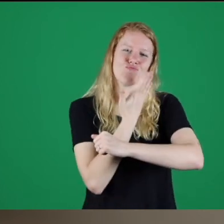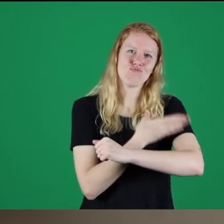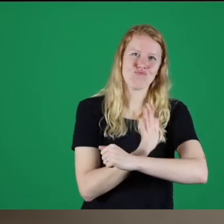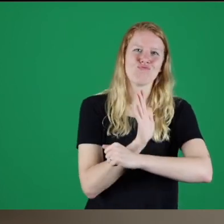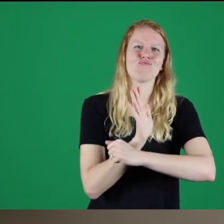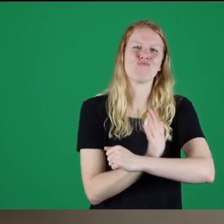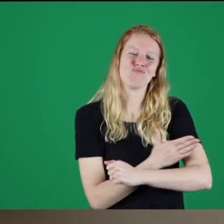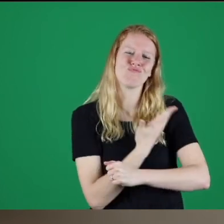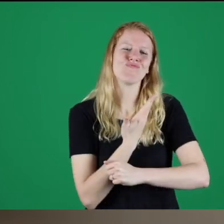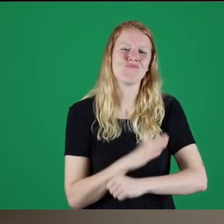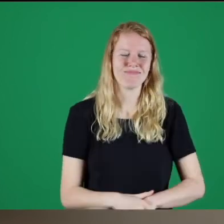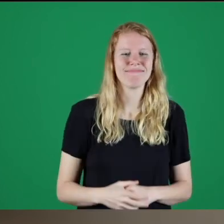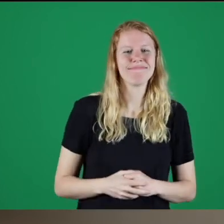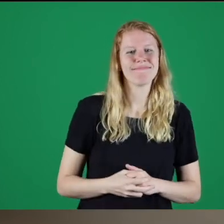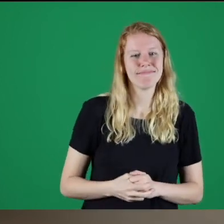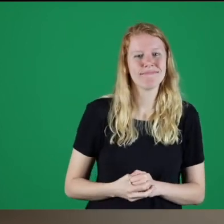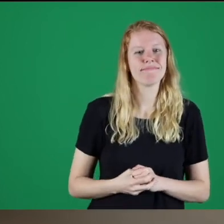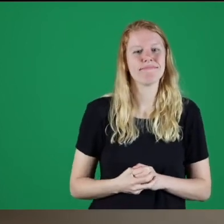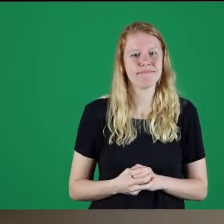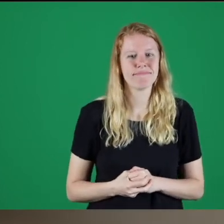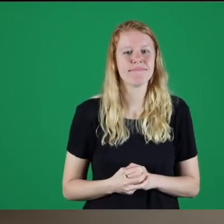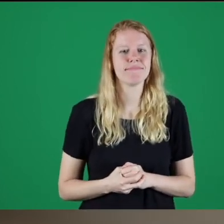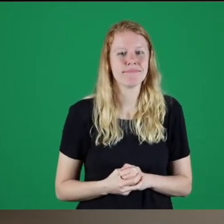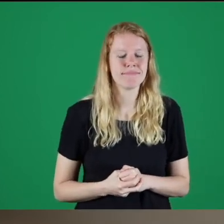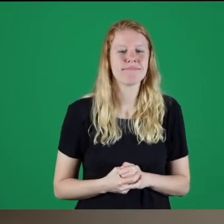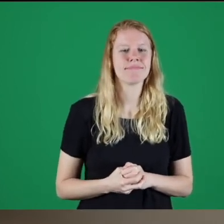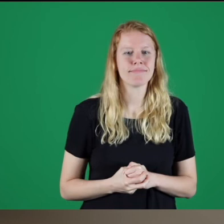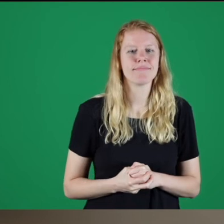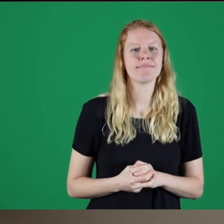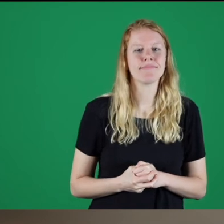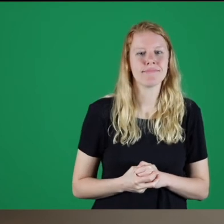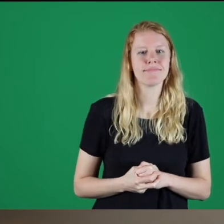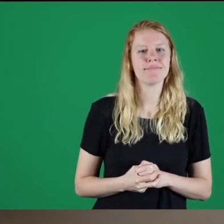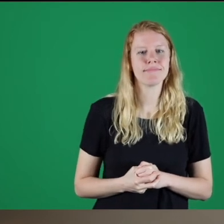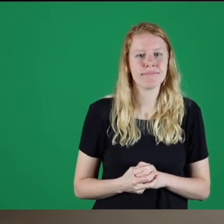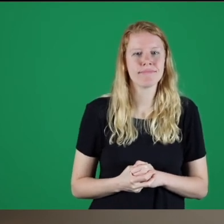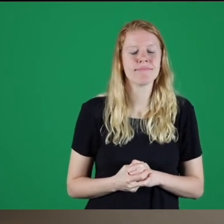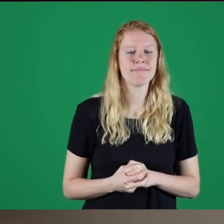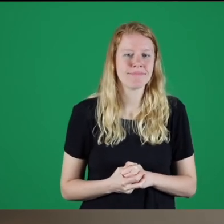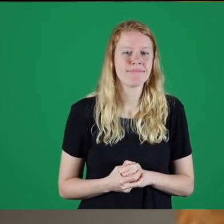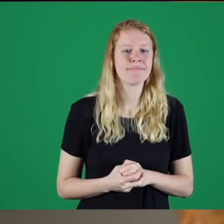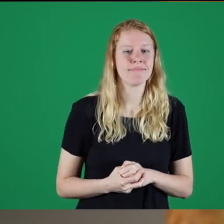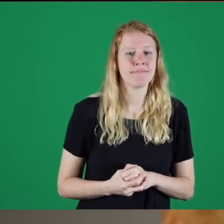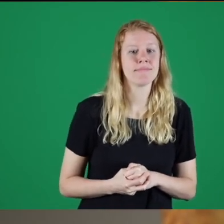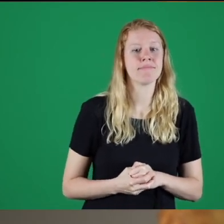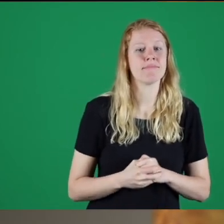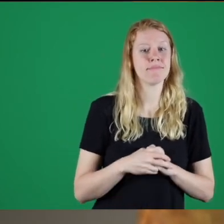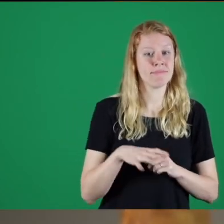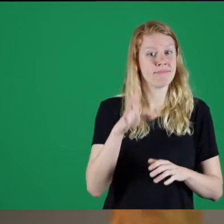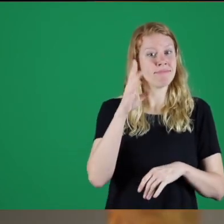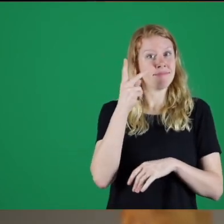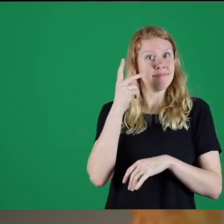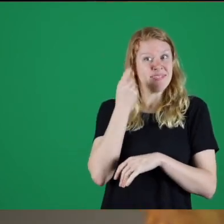ambia sinana, kumbemba jali musaninjalekelu, ambia sinana. Now earlier I told you I had